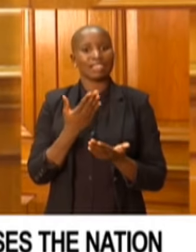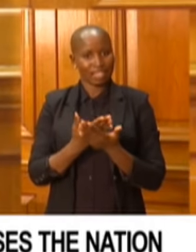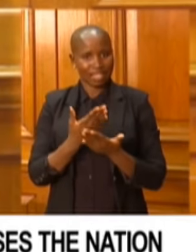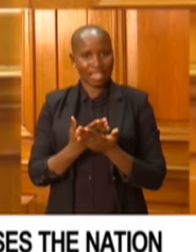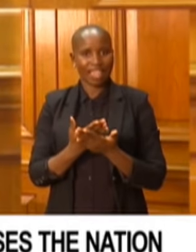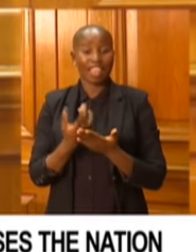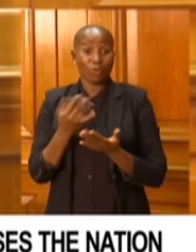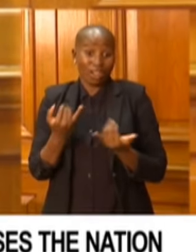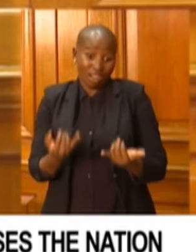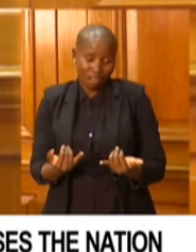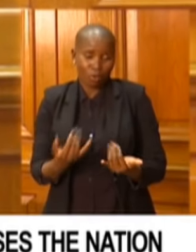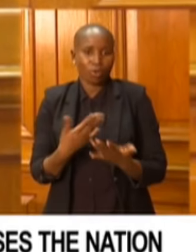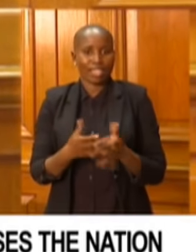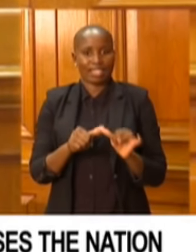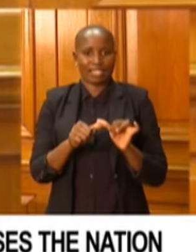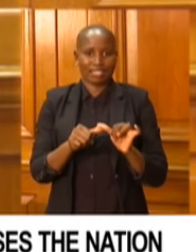moment.